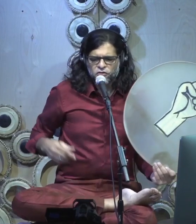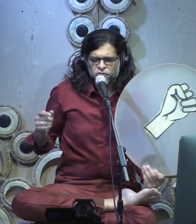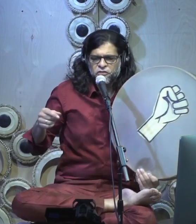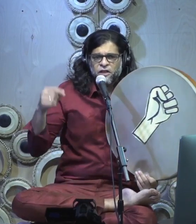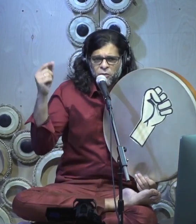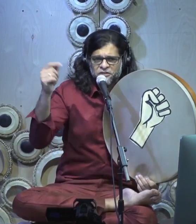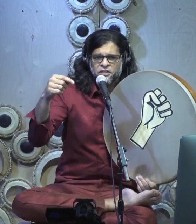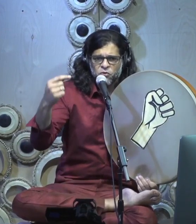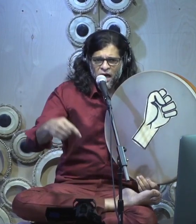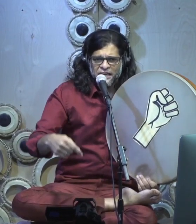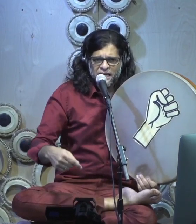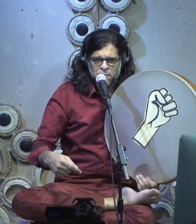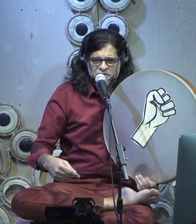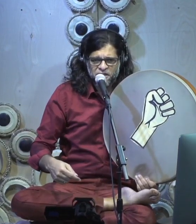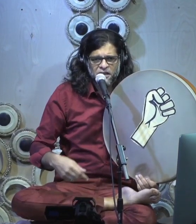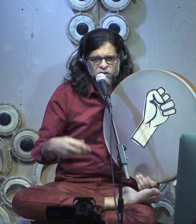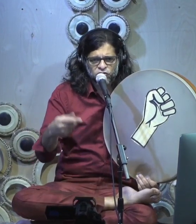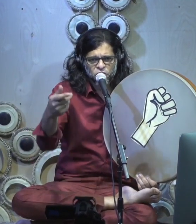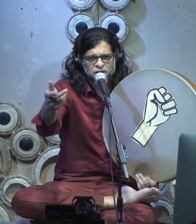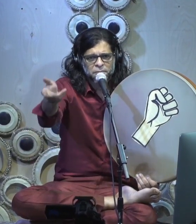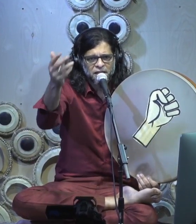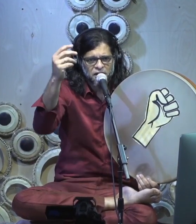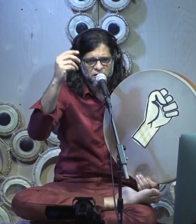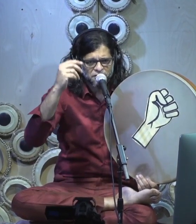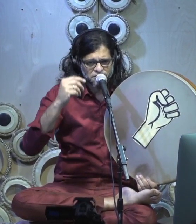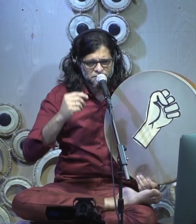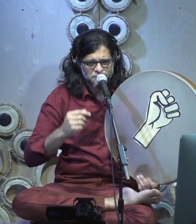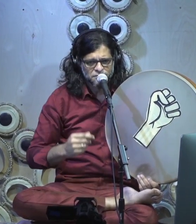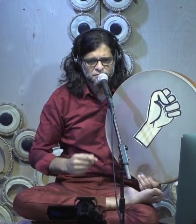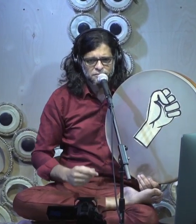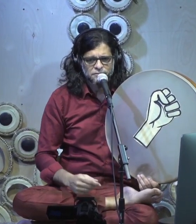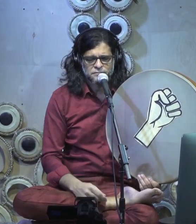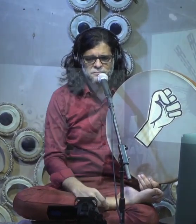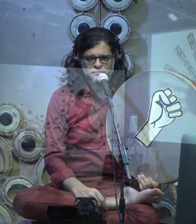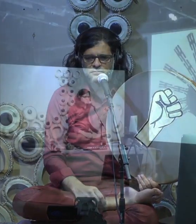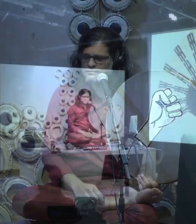So first I went to the Iranian embassy and showed them the letter.